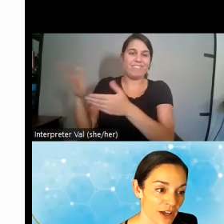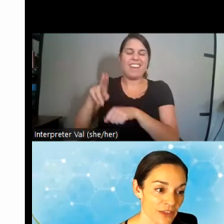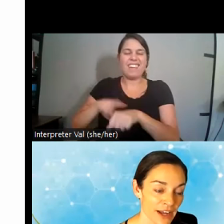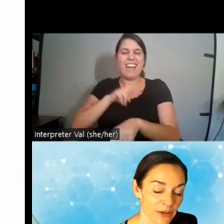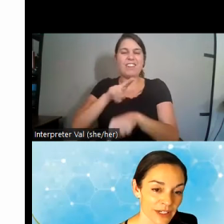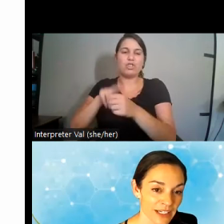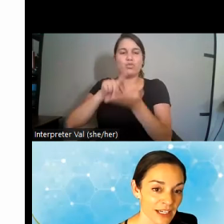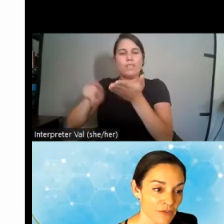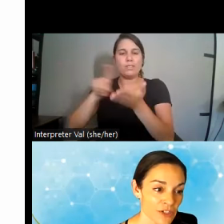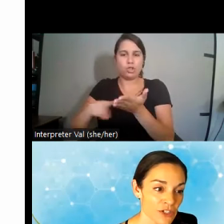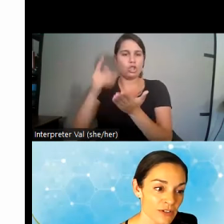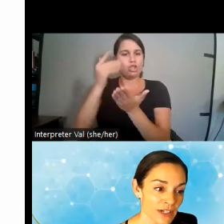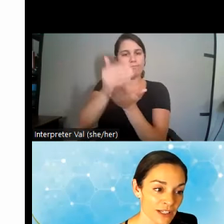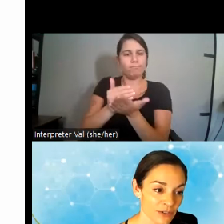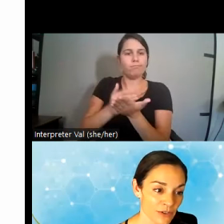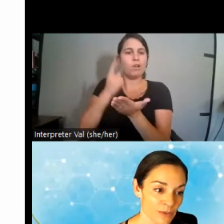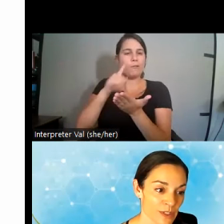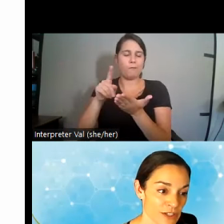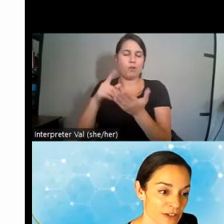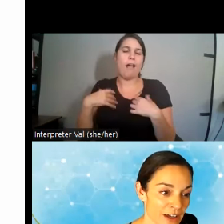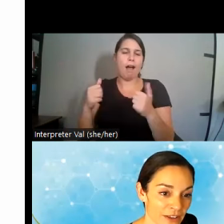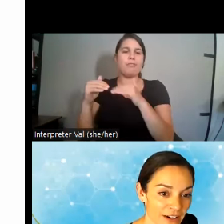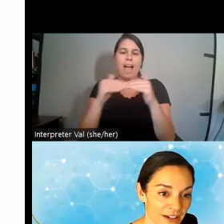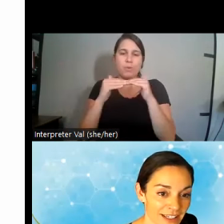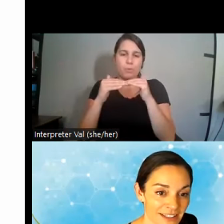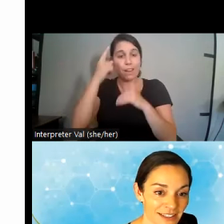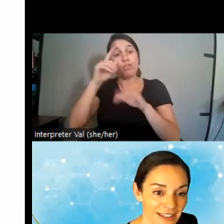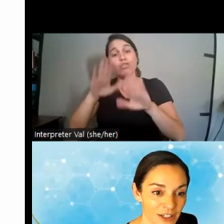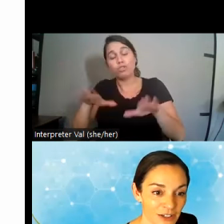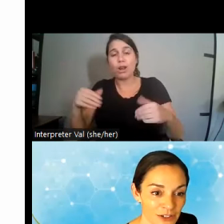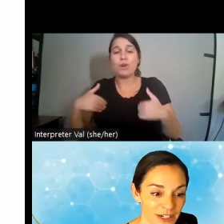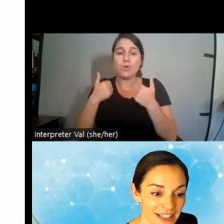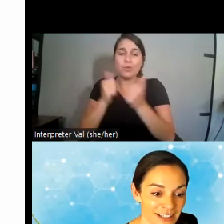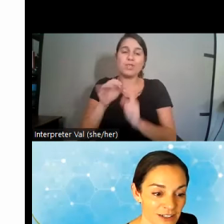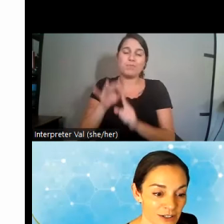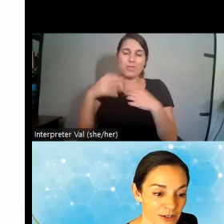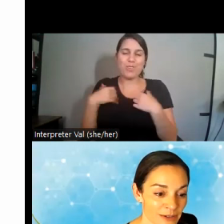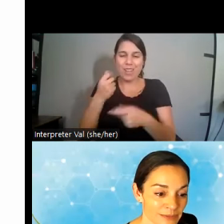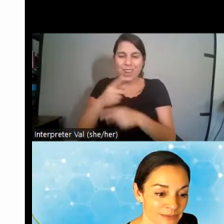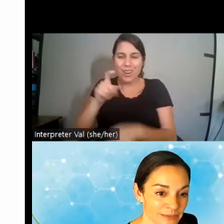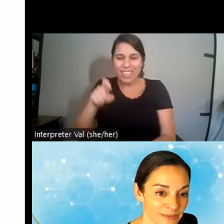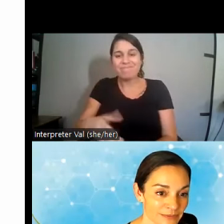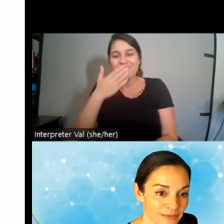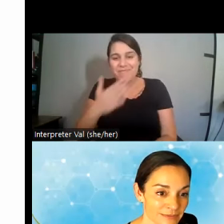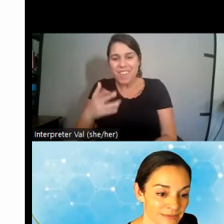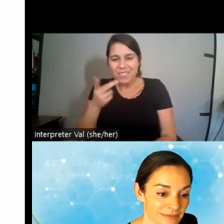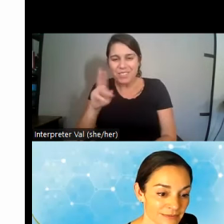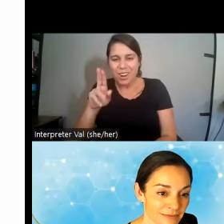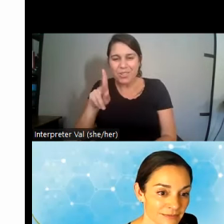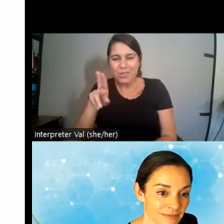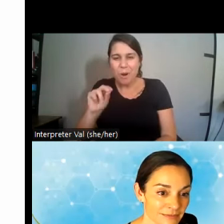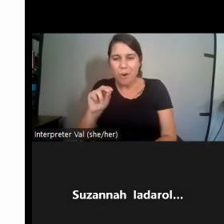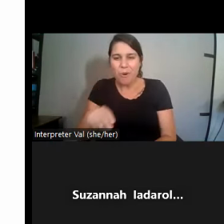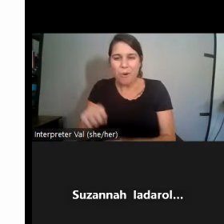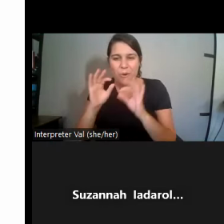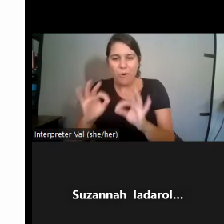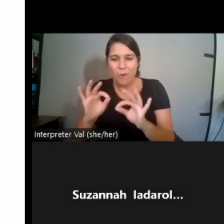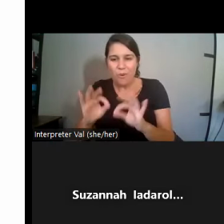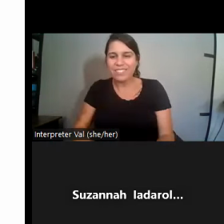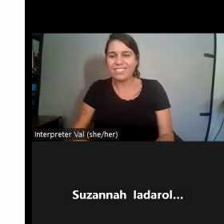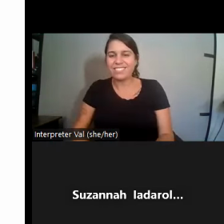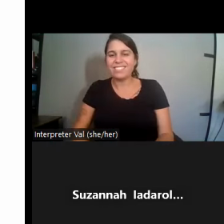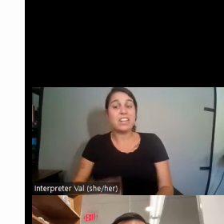for Health Equity for Children and Youth with Special Healthcare Needs. Thank you for joining us, Dr. Kuo. Good afternoon, everybody. What a pleasure